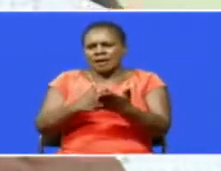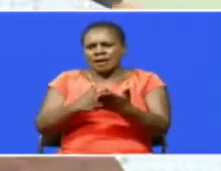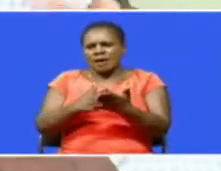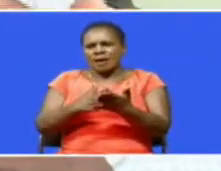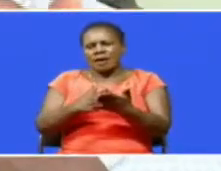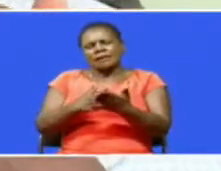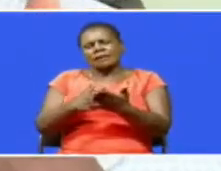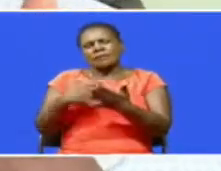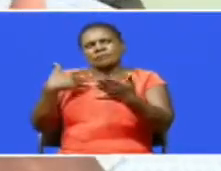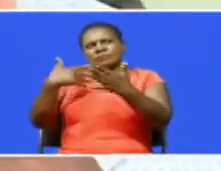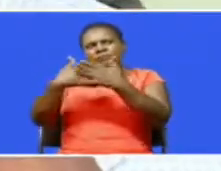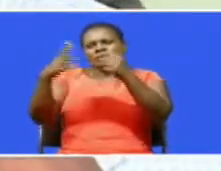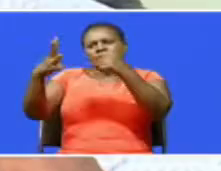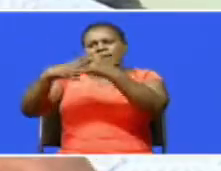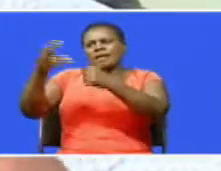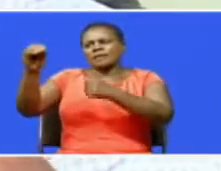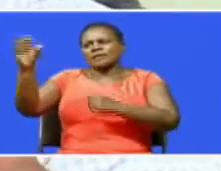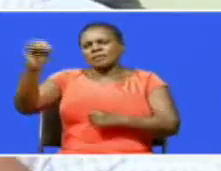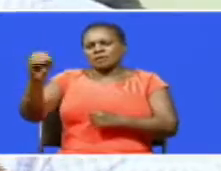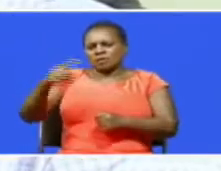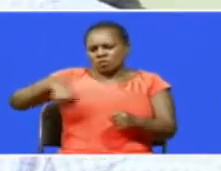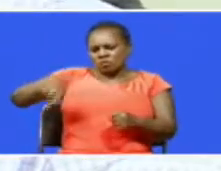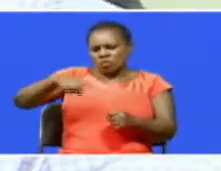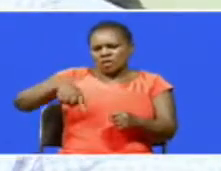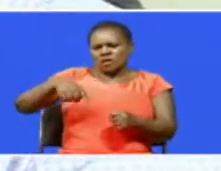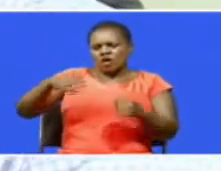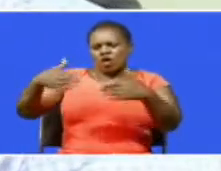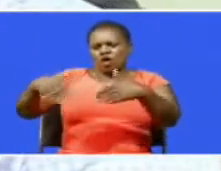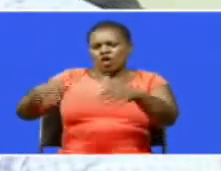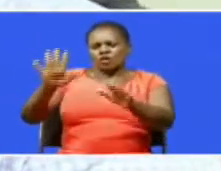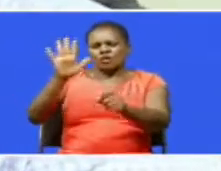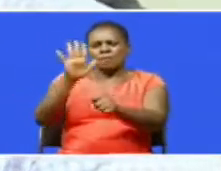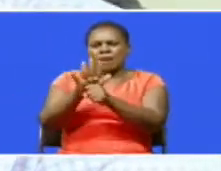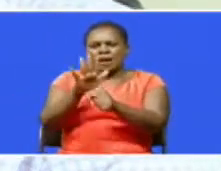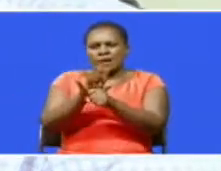up to the 90%. So we have lost a